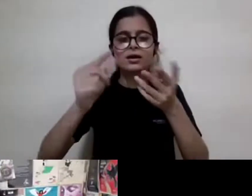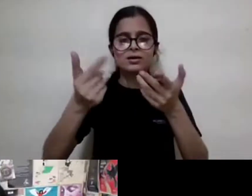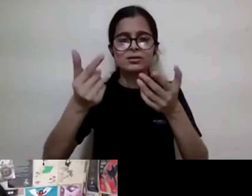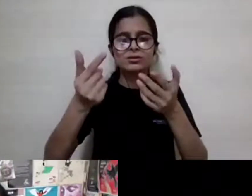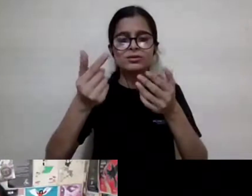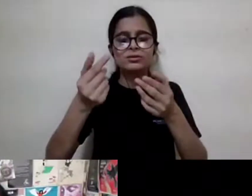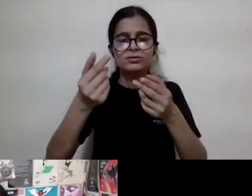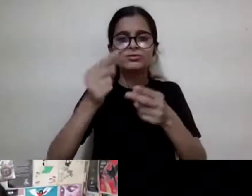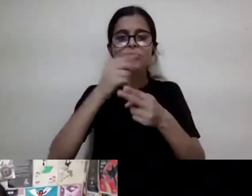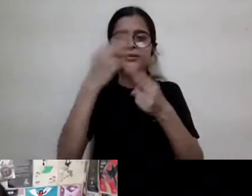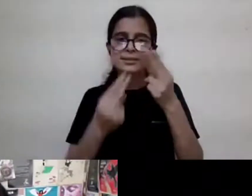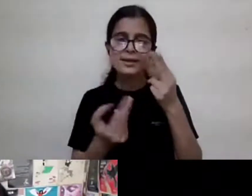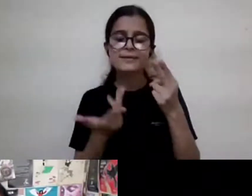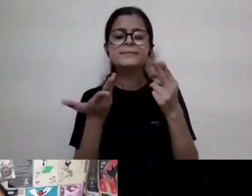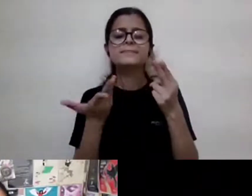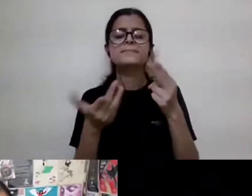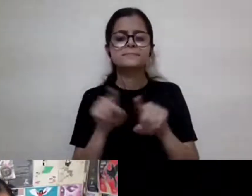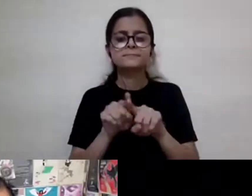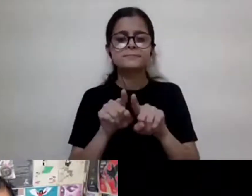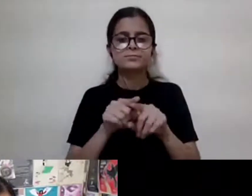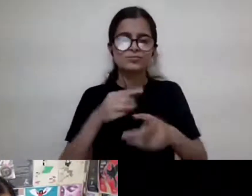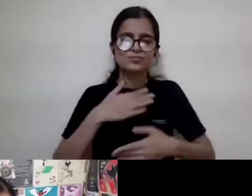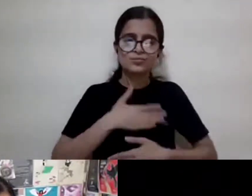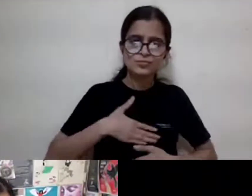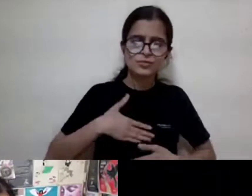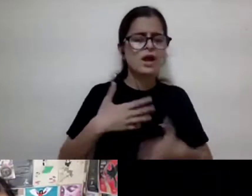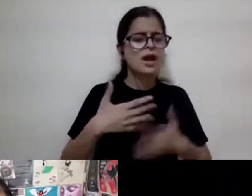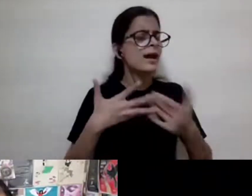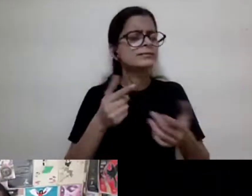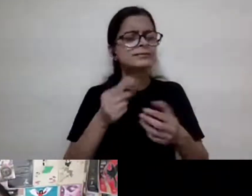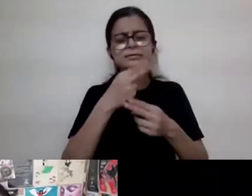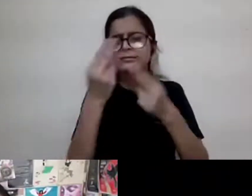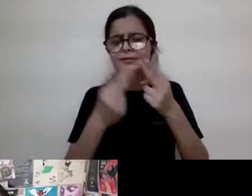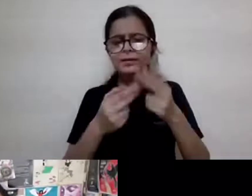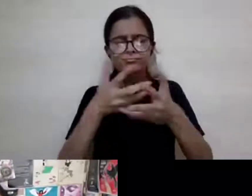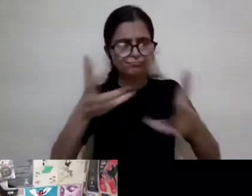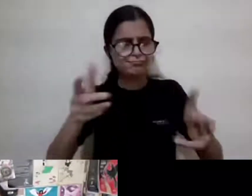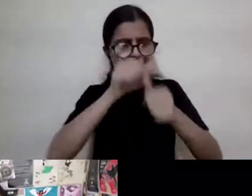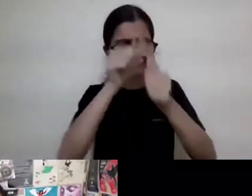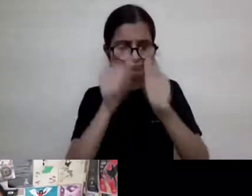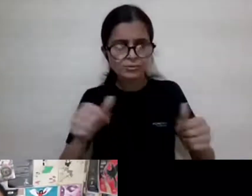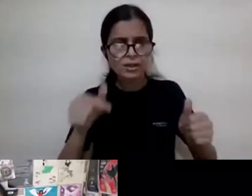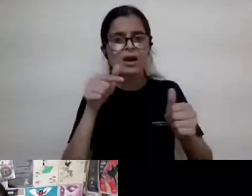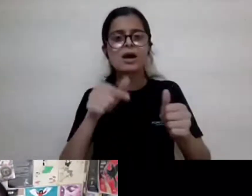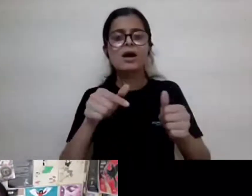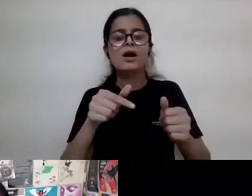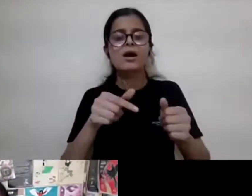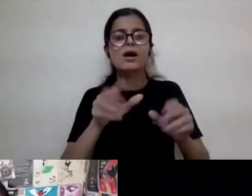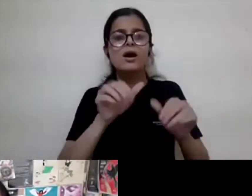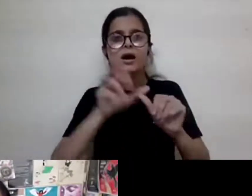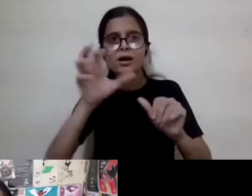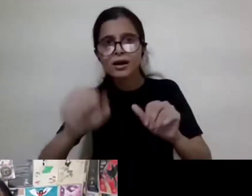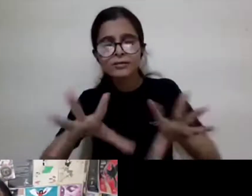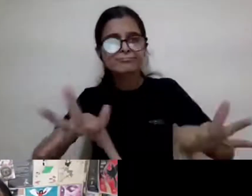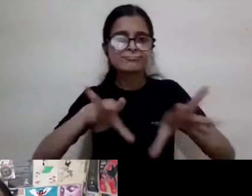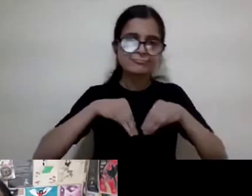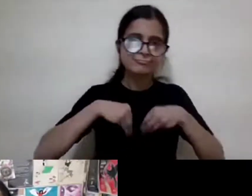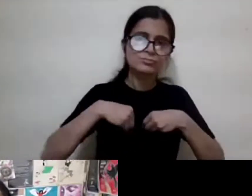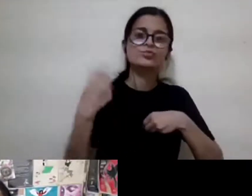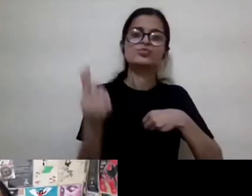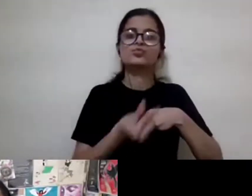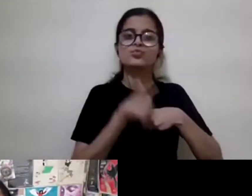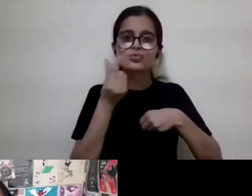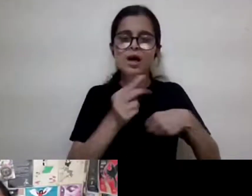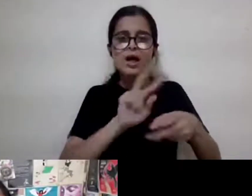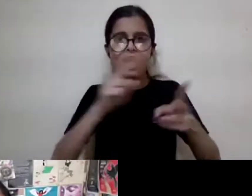use with respect to any design product, besides accessibility, usability, acceptability, and when